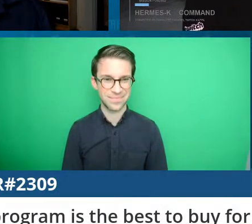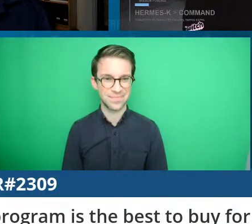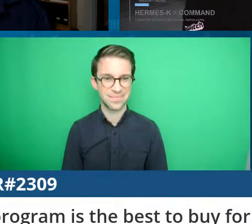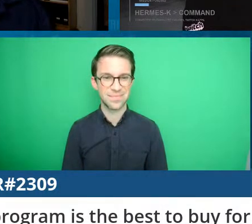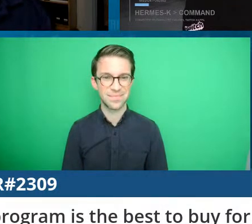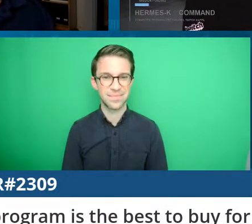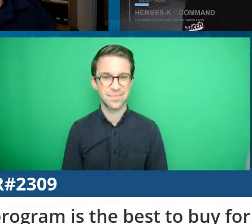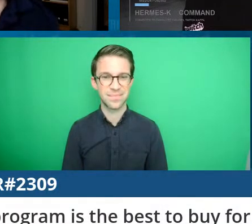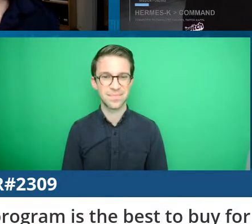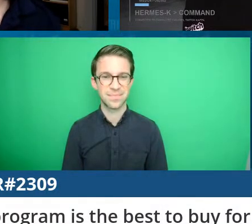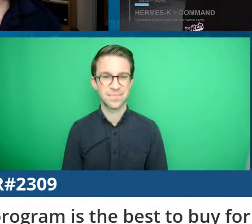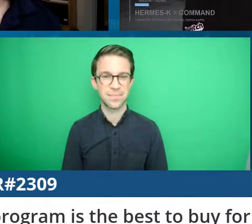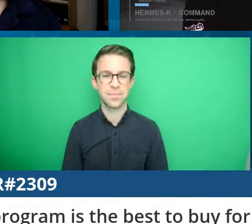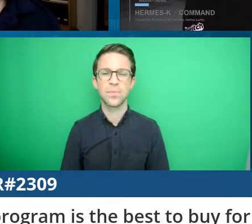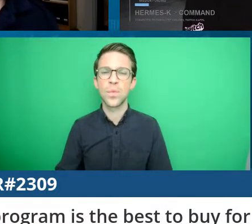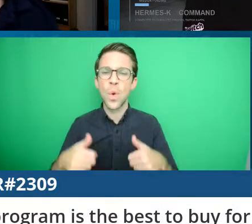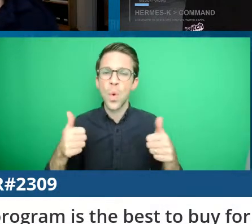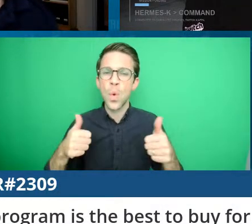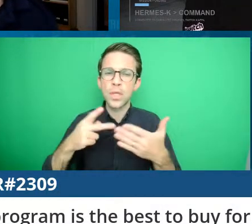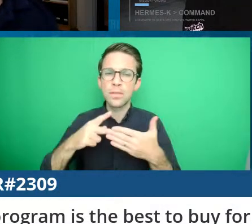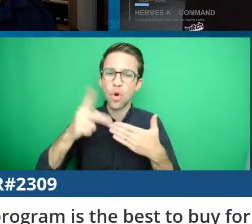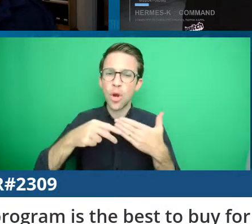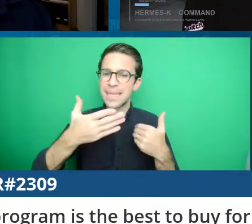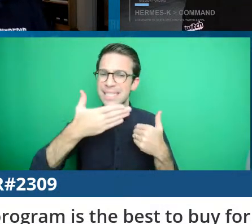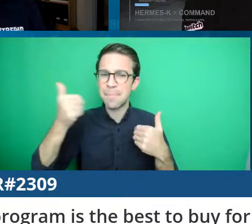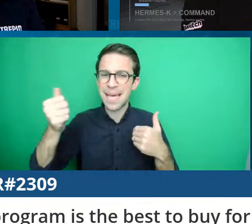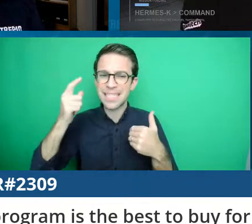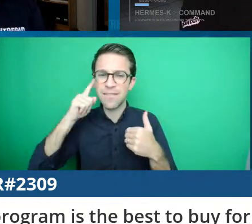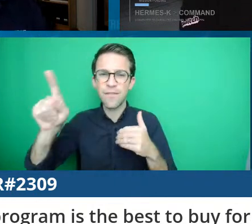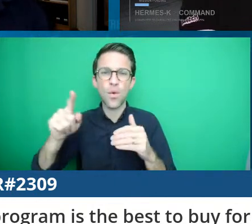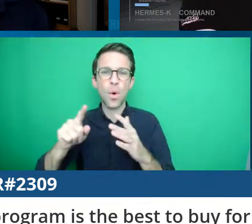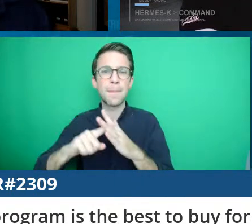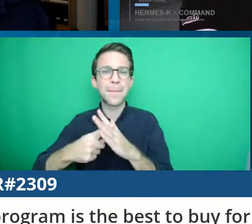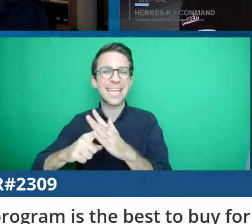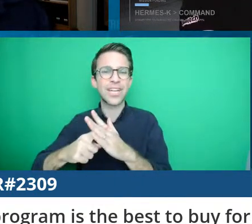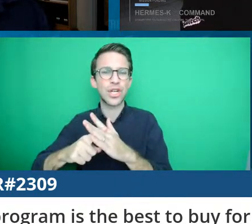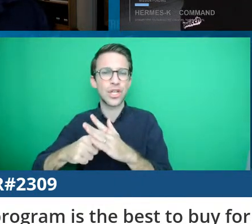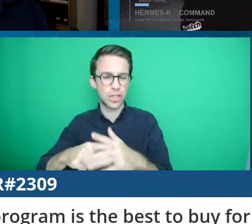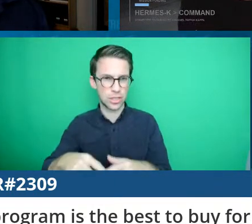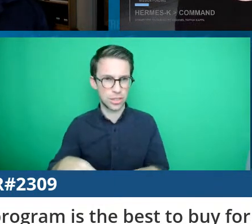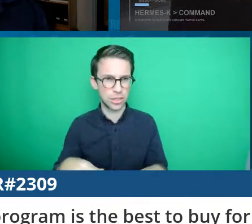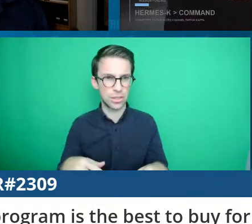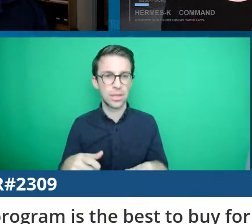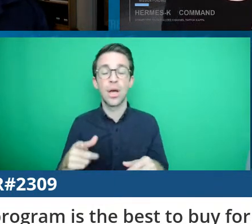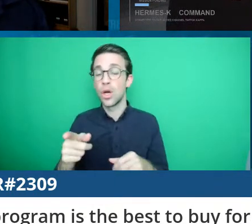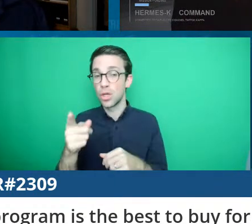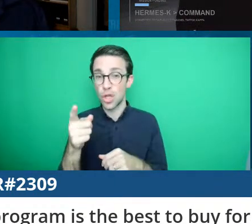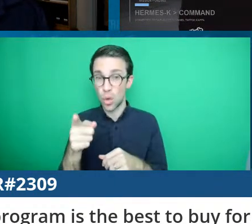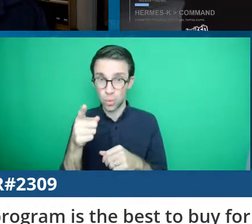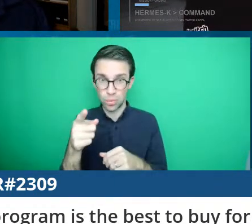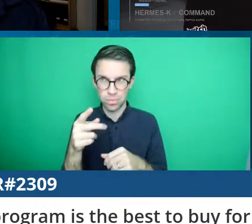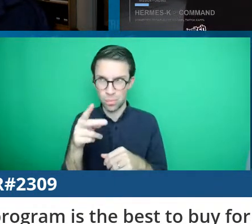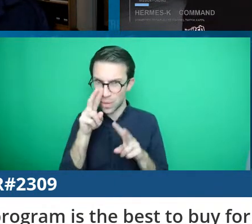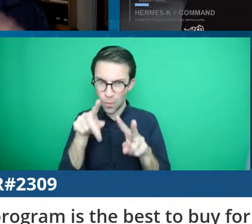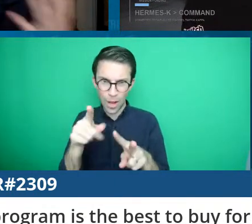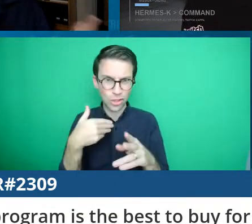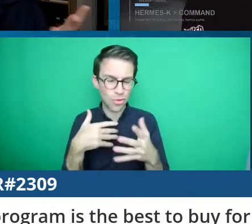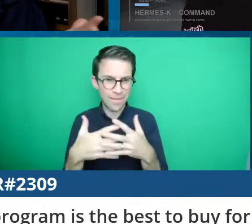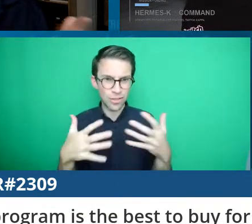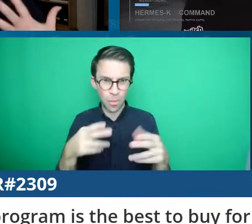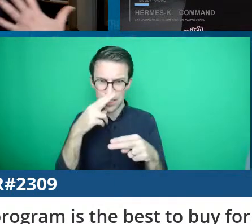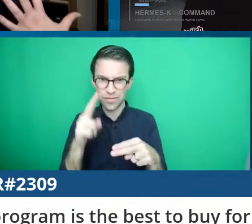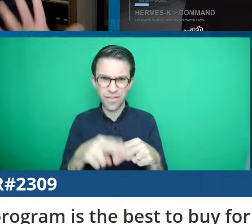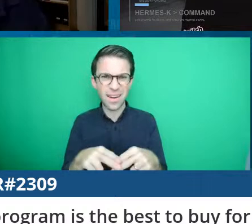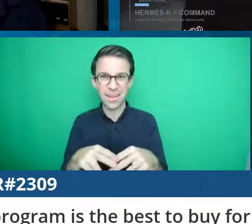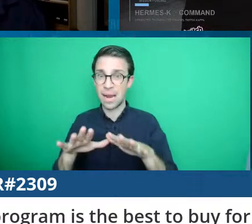you. What Kerbal program is the best to buy for a beginner? So yeah, actually, we just watched you have a ton of fun with this program. How can